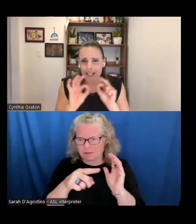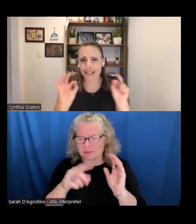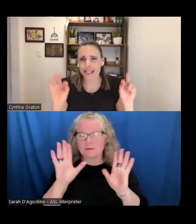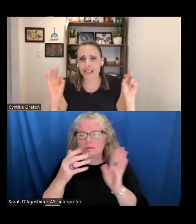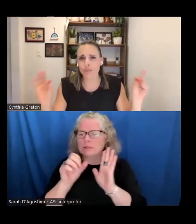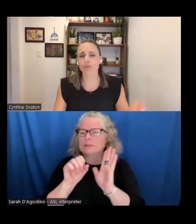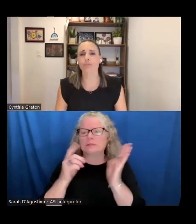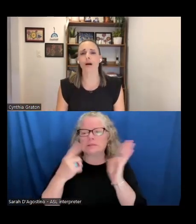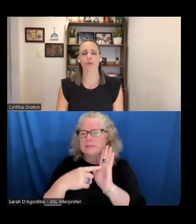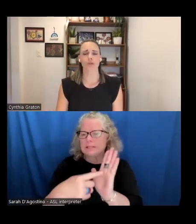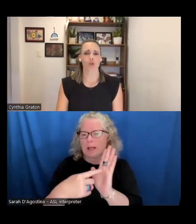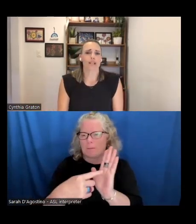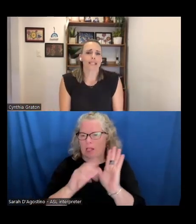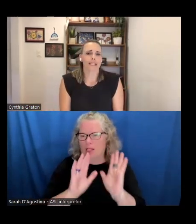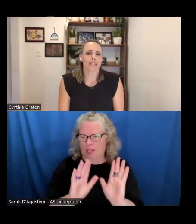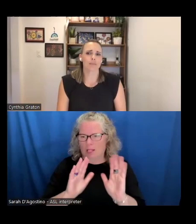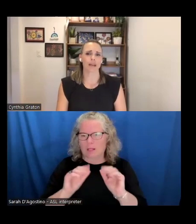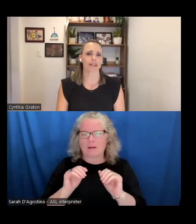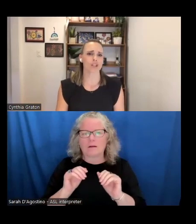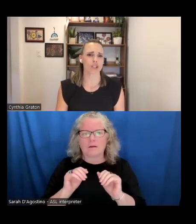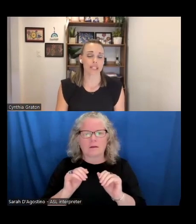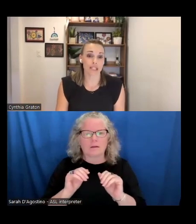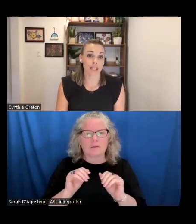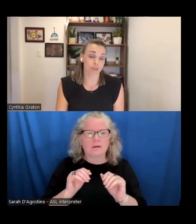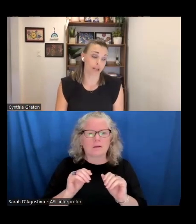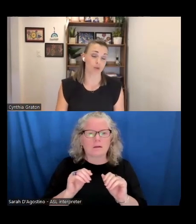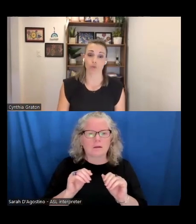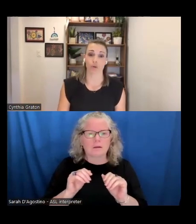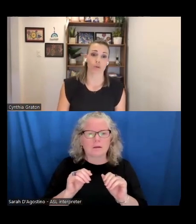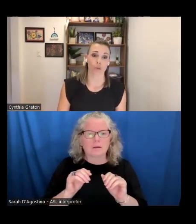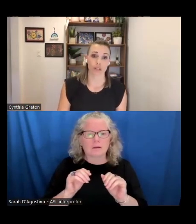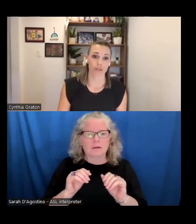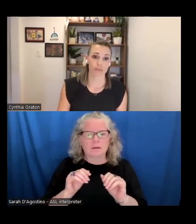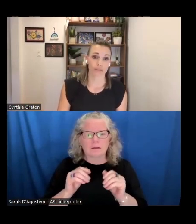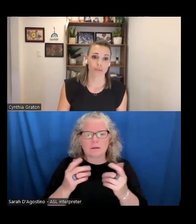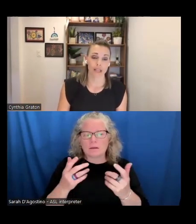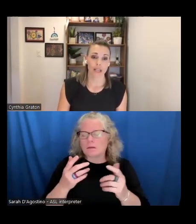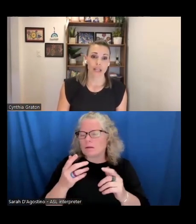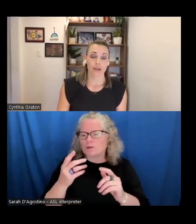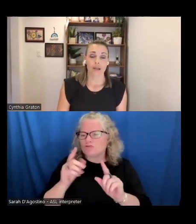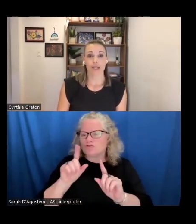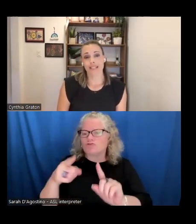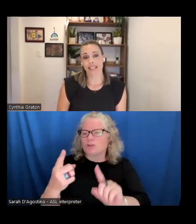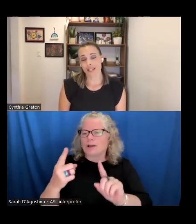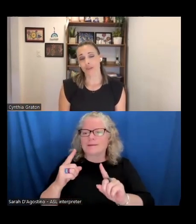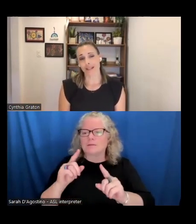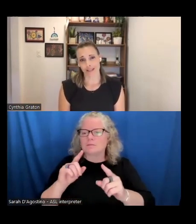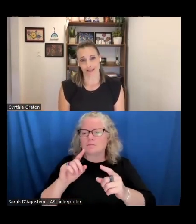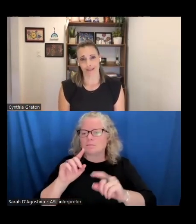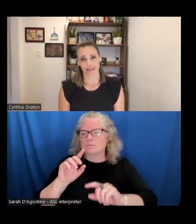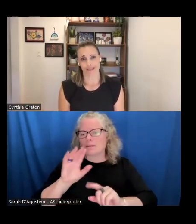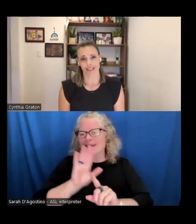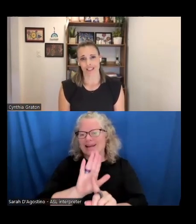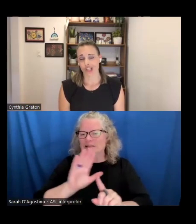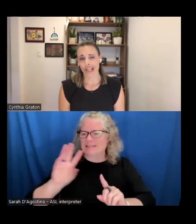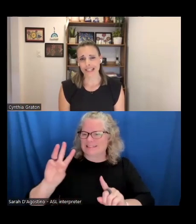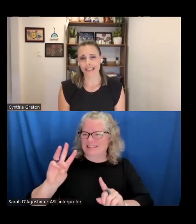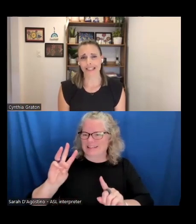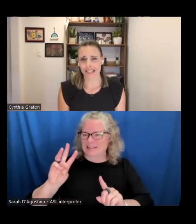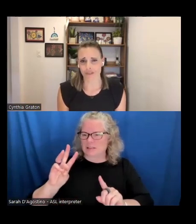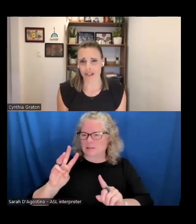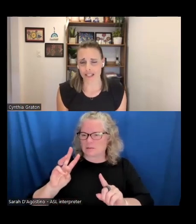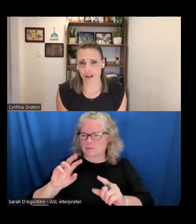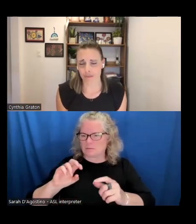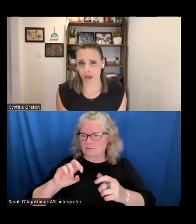sampler, just 6 blue bubbles or 6 expectations he sometimes struggled with. Because let's face it,